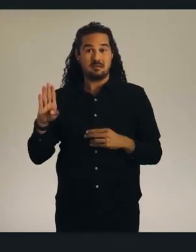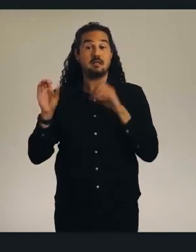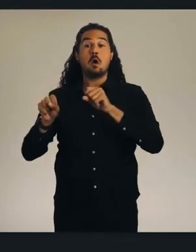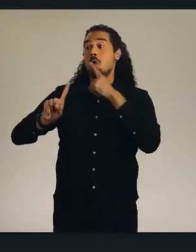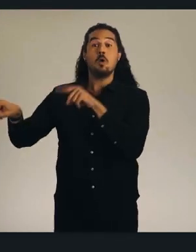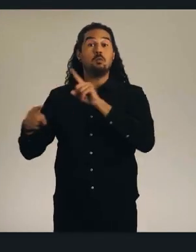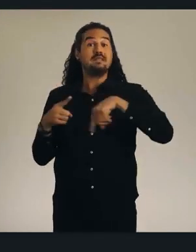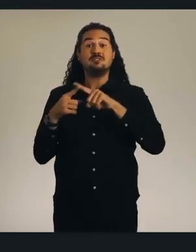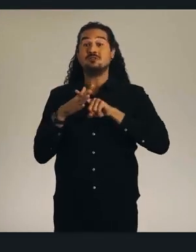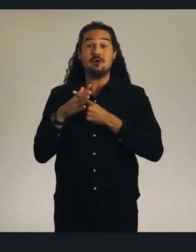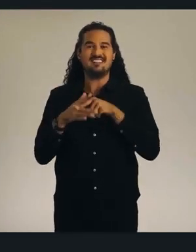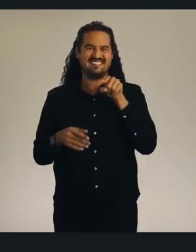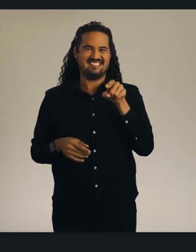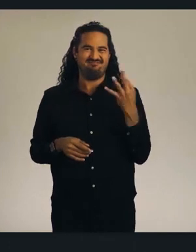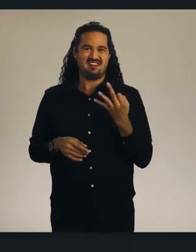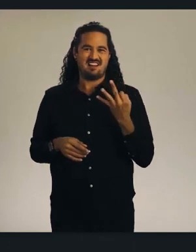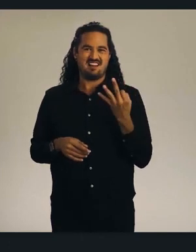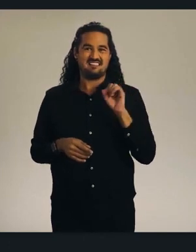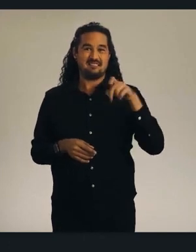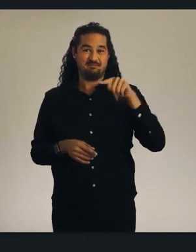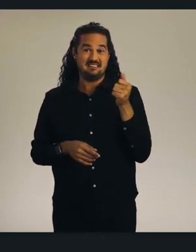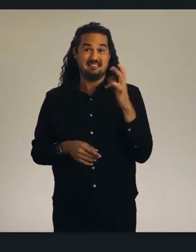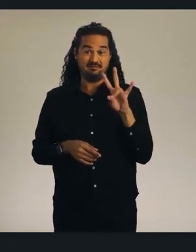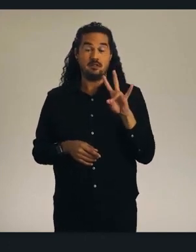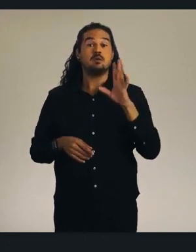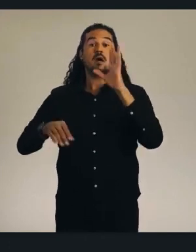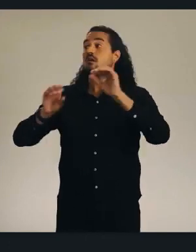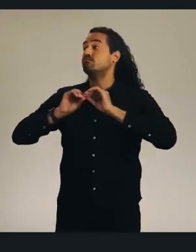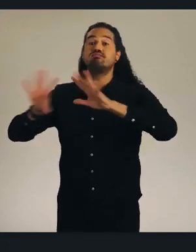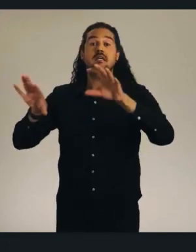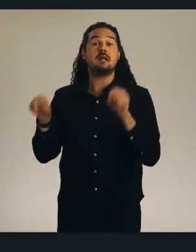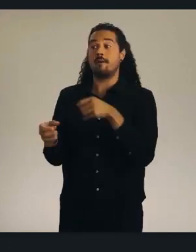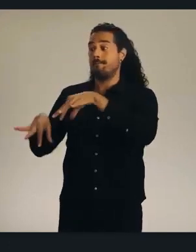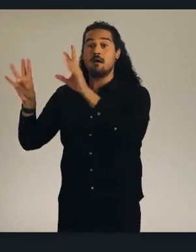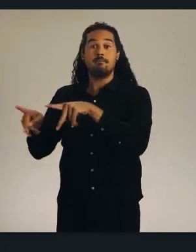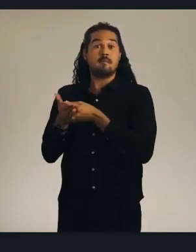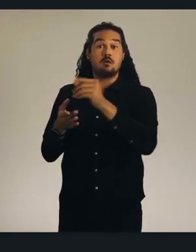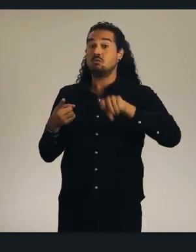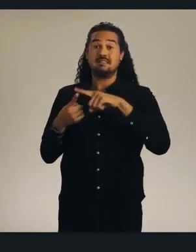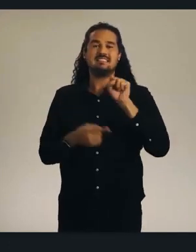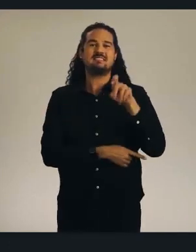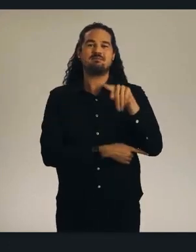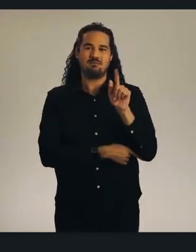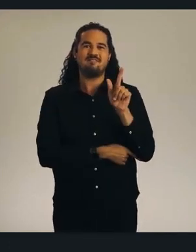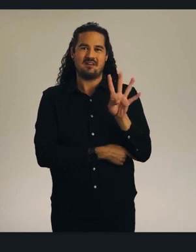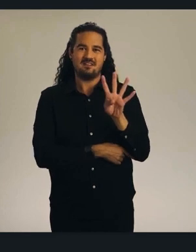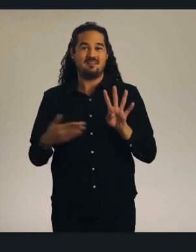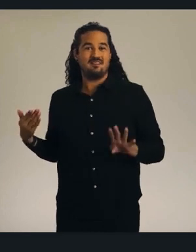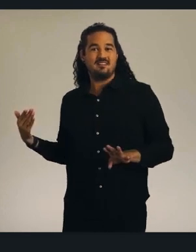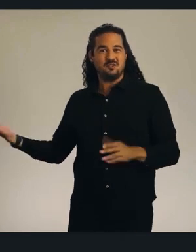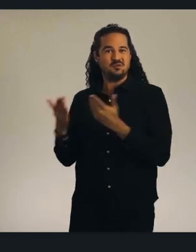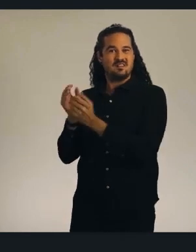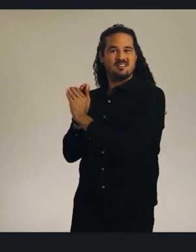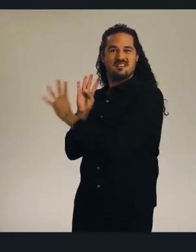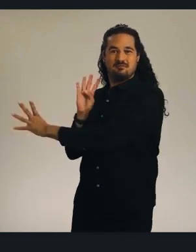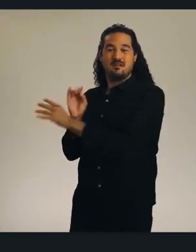new models of iPhone 13 family this Friday, September 17th. And they will all be available on September 24th. So here's our new iPhone lineup, including iPhone 12, iPhone